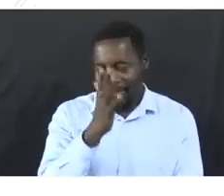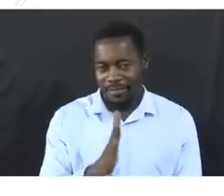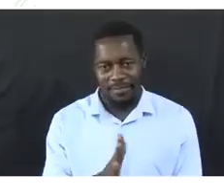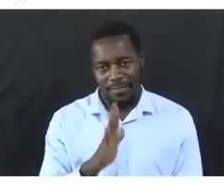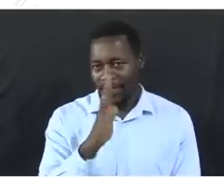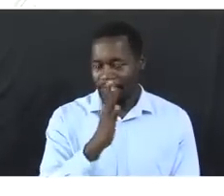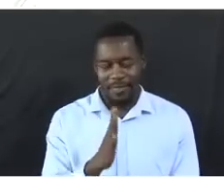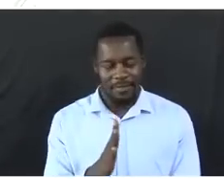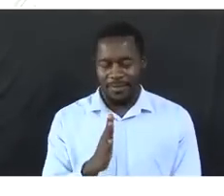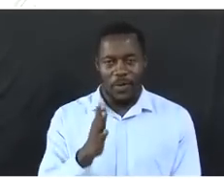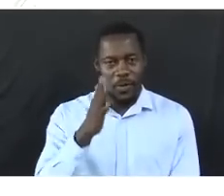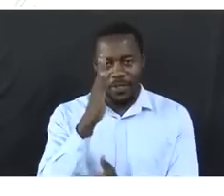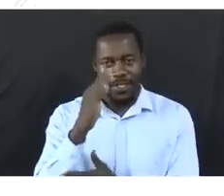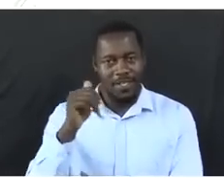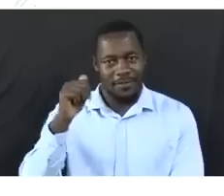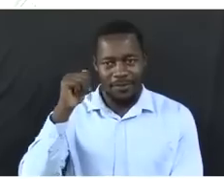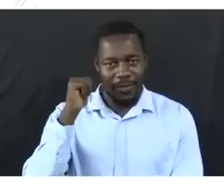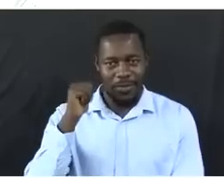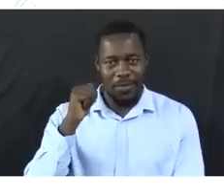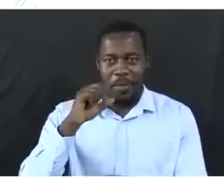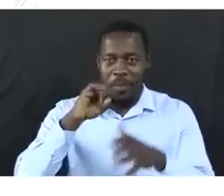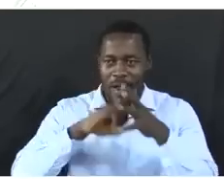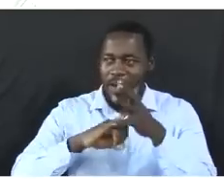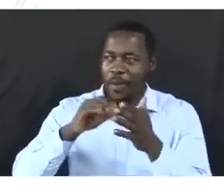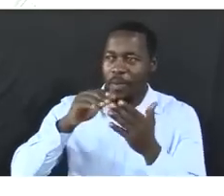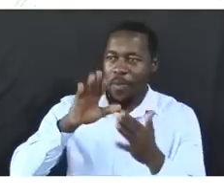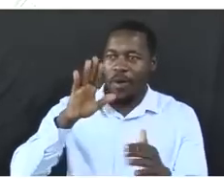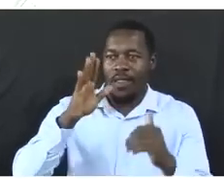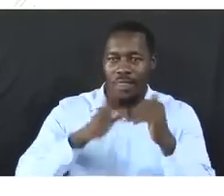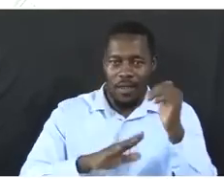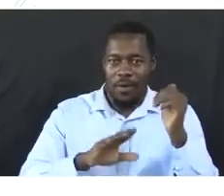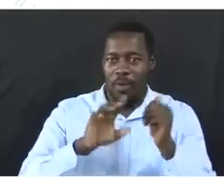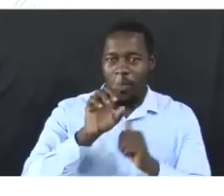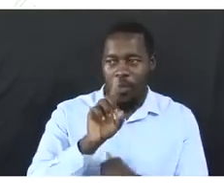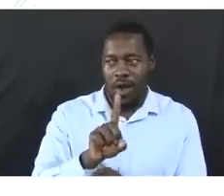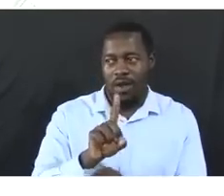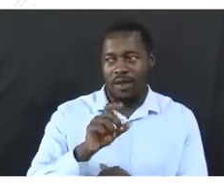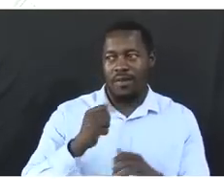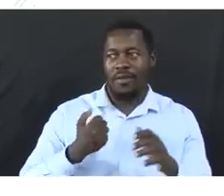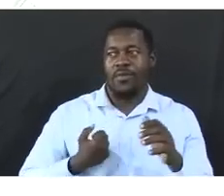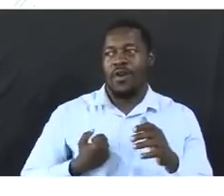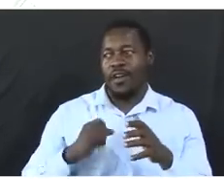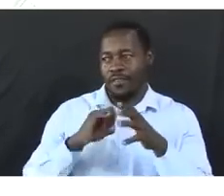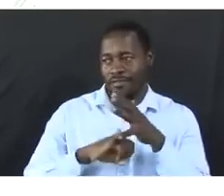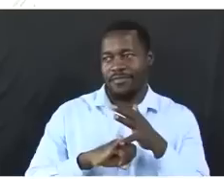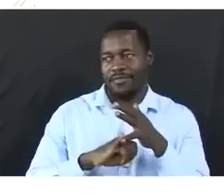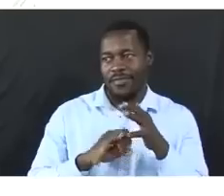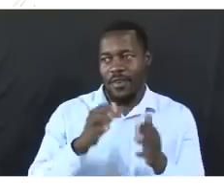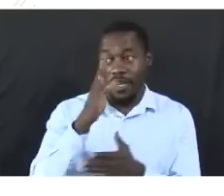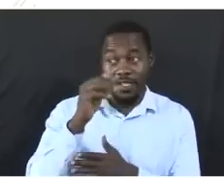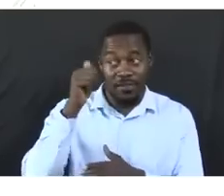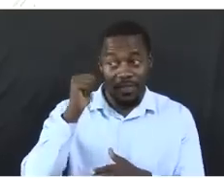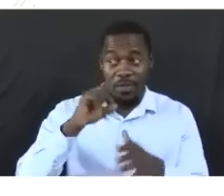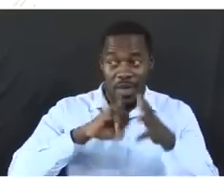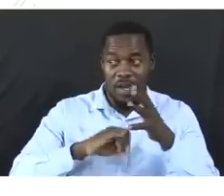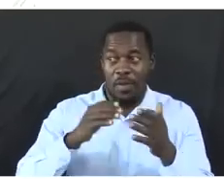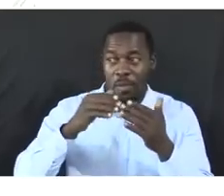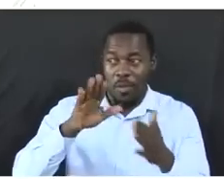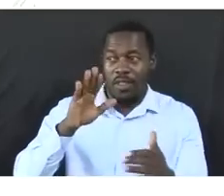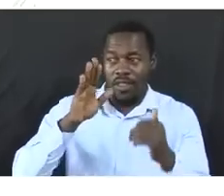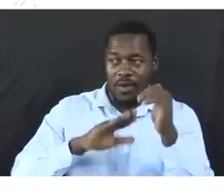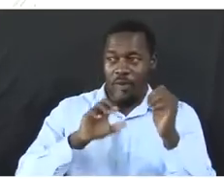it. For it covers one's garment with violence. Of course,